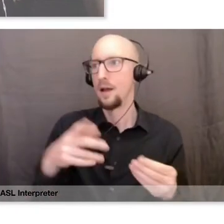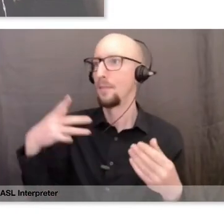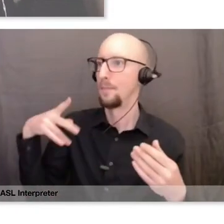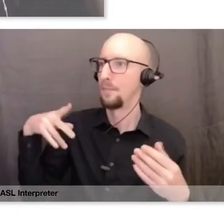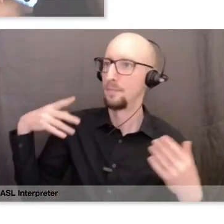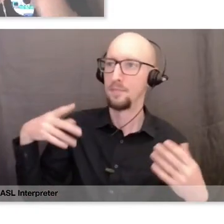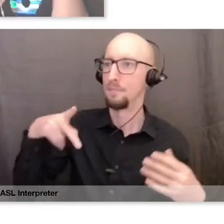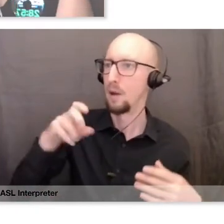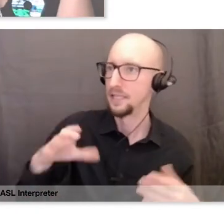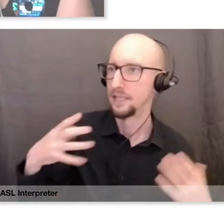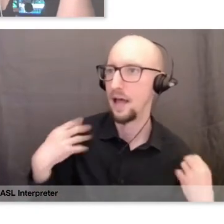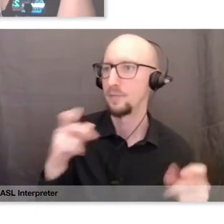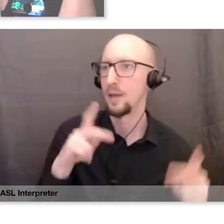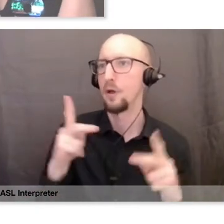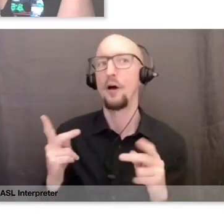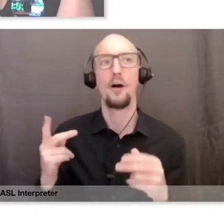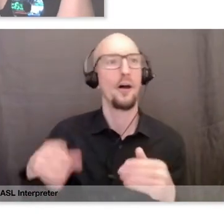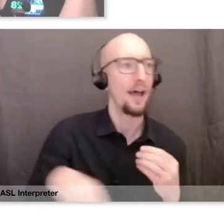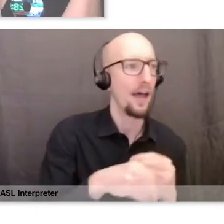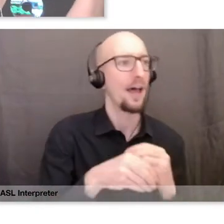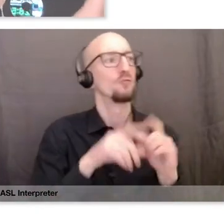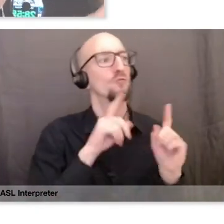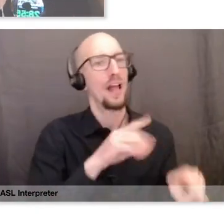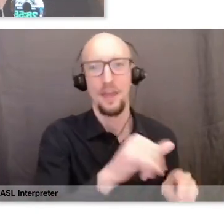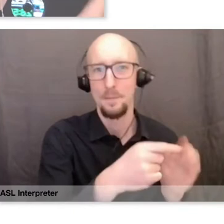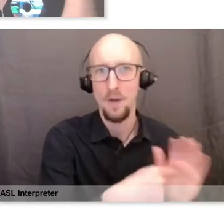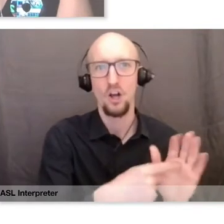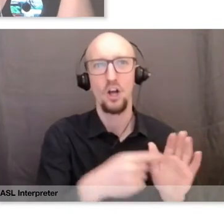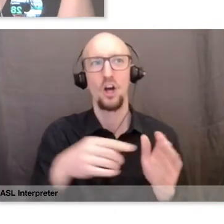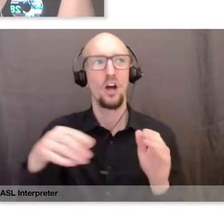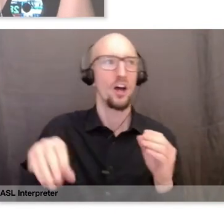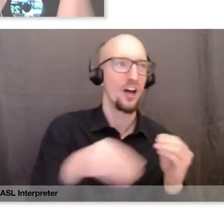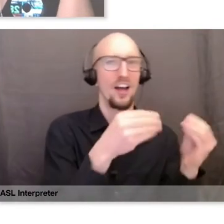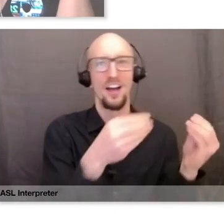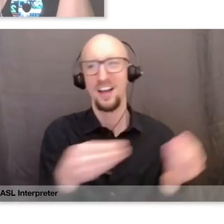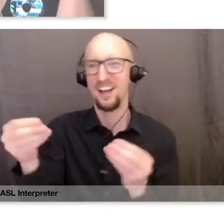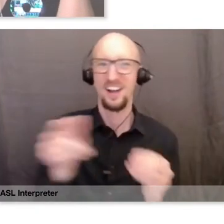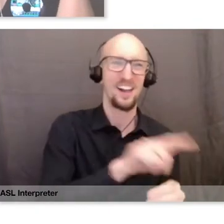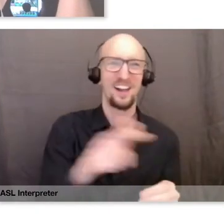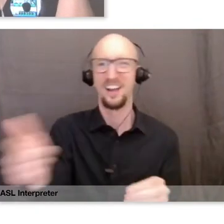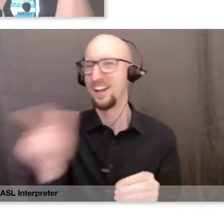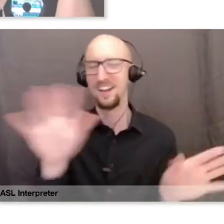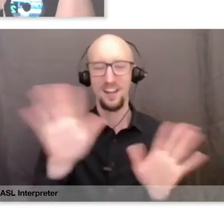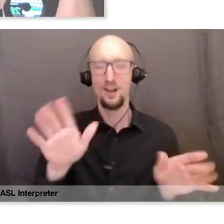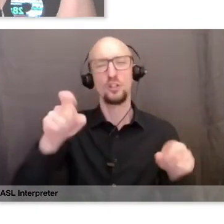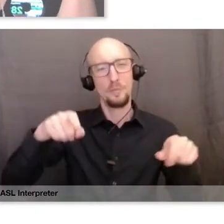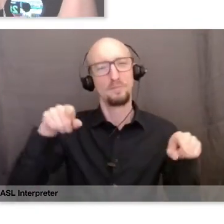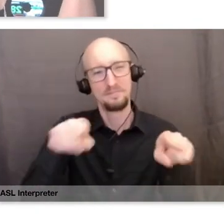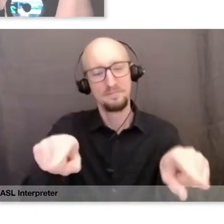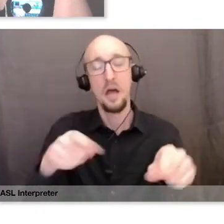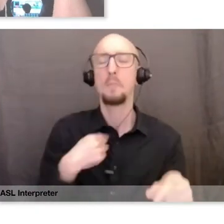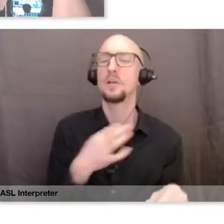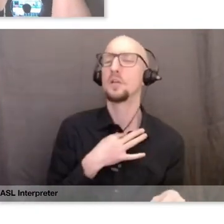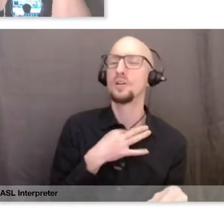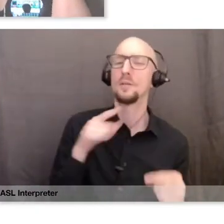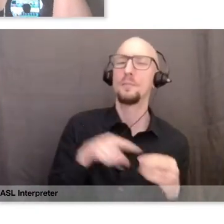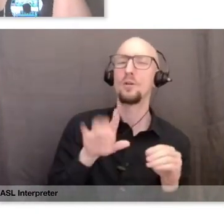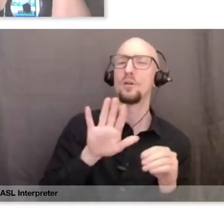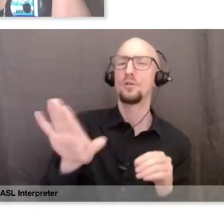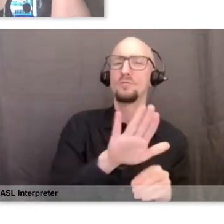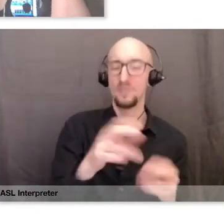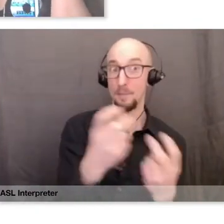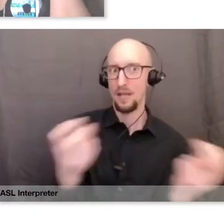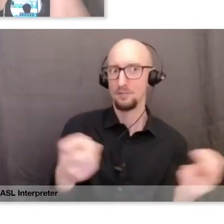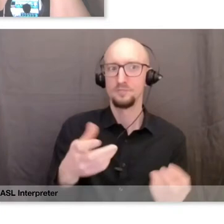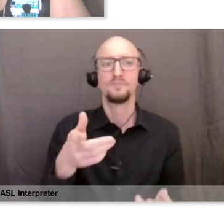chiming in as a result, reacting to the model. So I'd be curious to hear all of you talk about the sort of